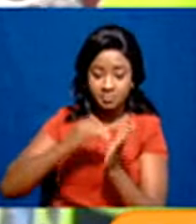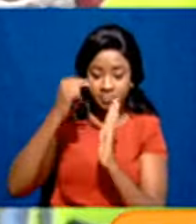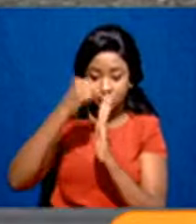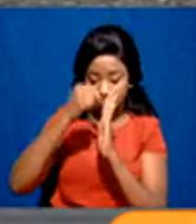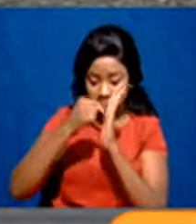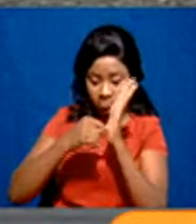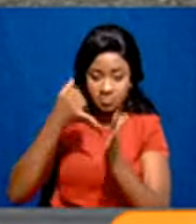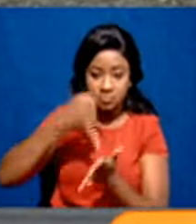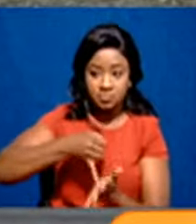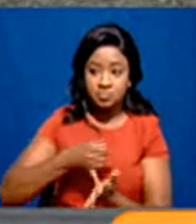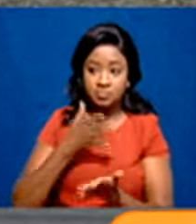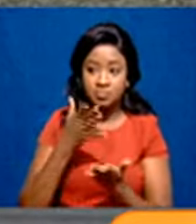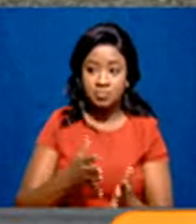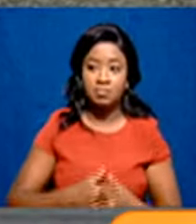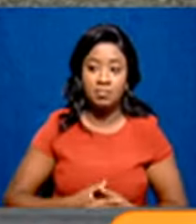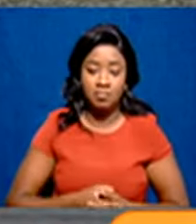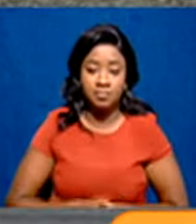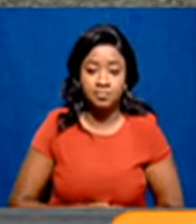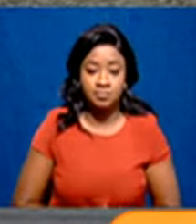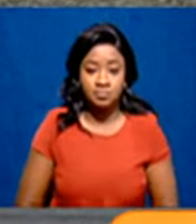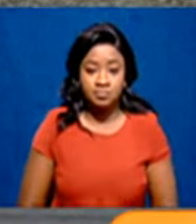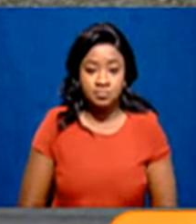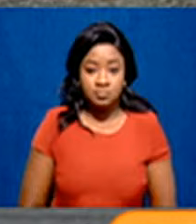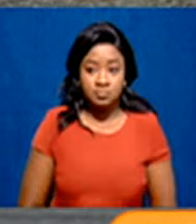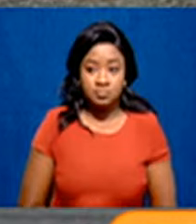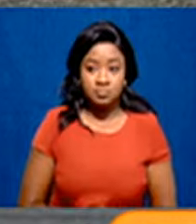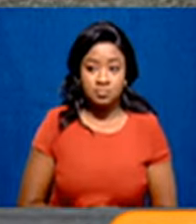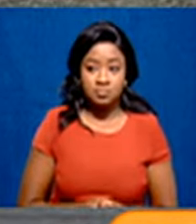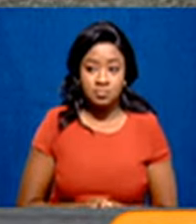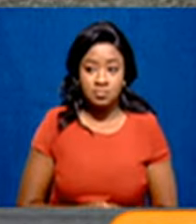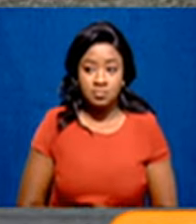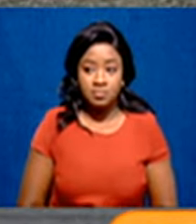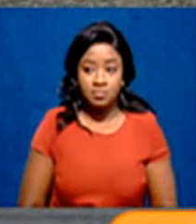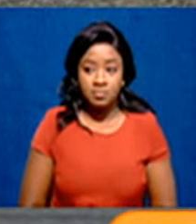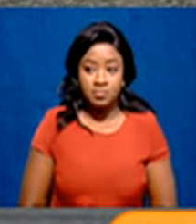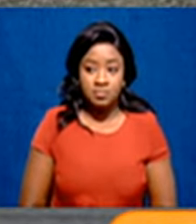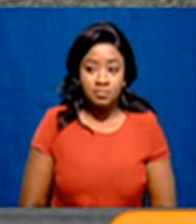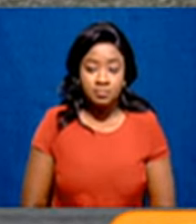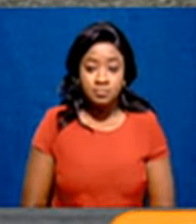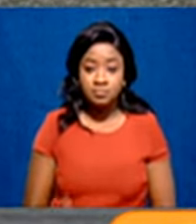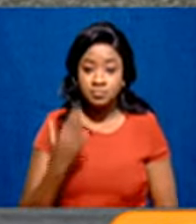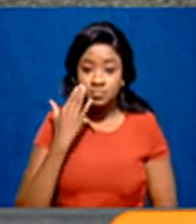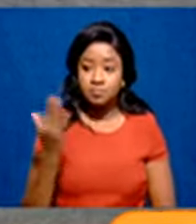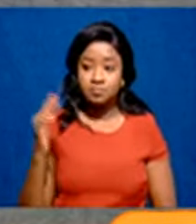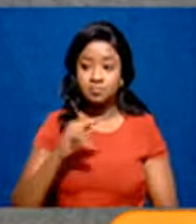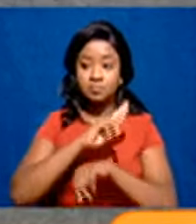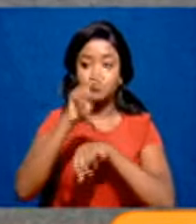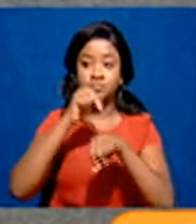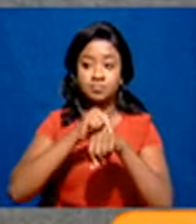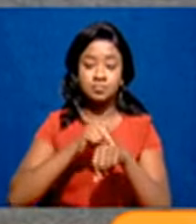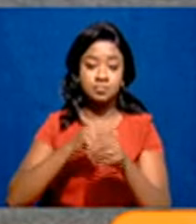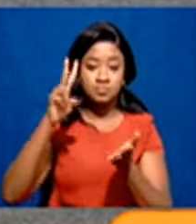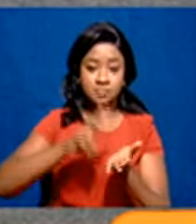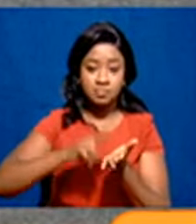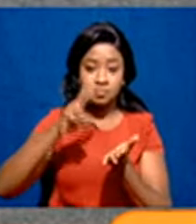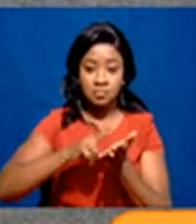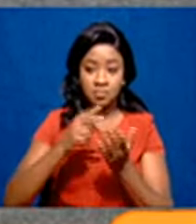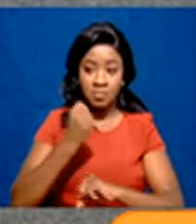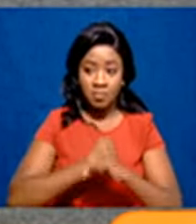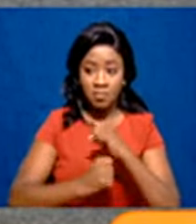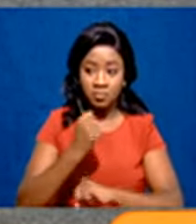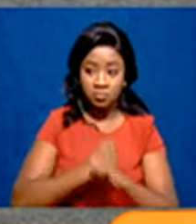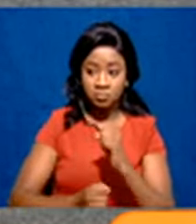in. To incorporate comments from the feedback. In a national validation exercise on the draft regulations held at the